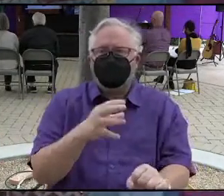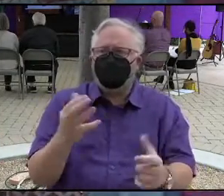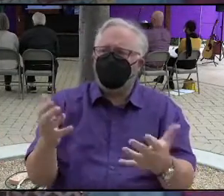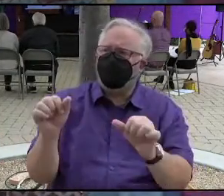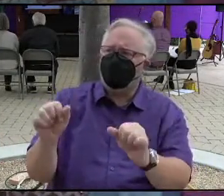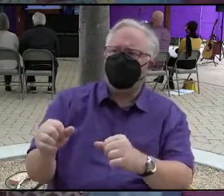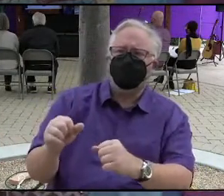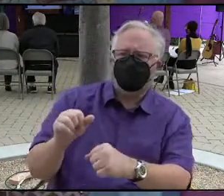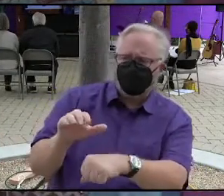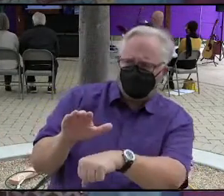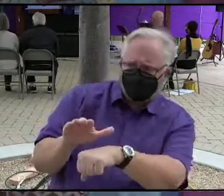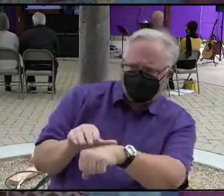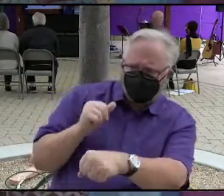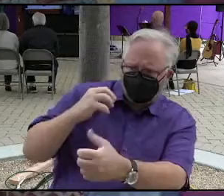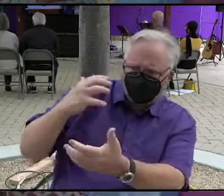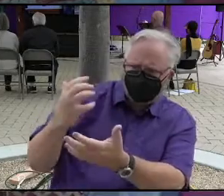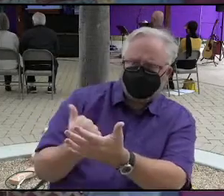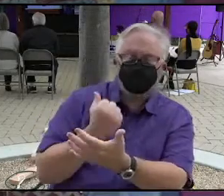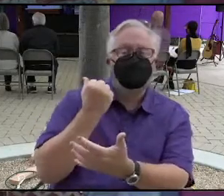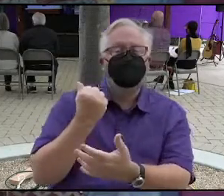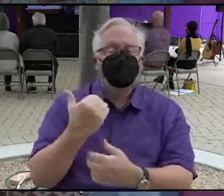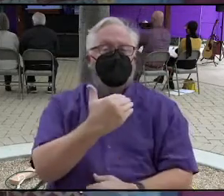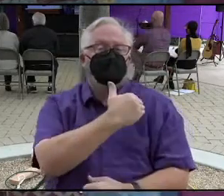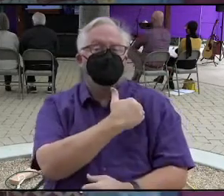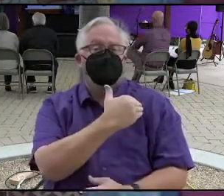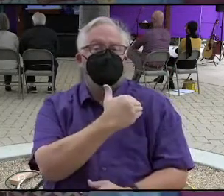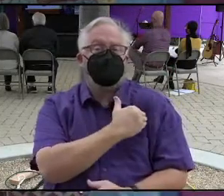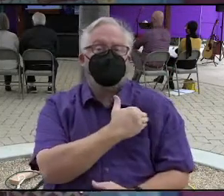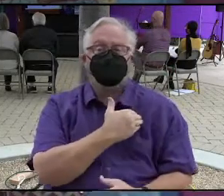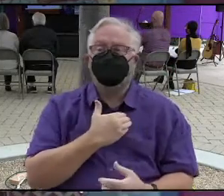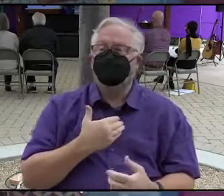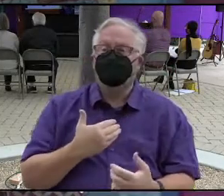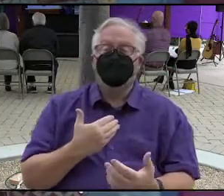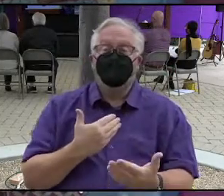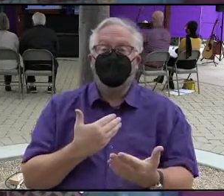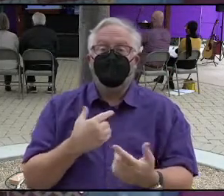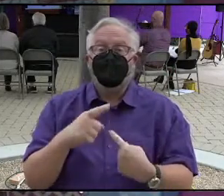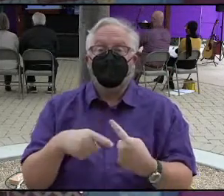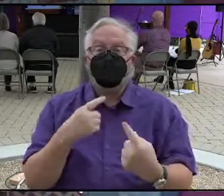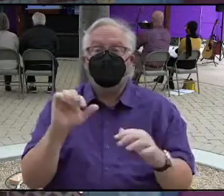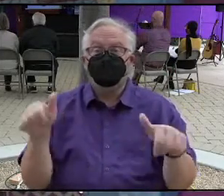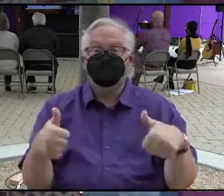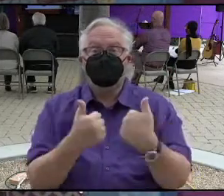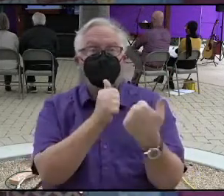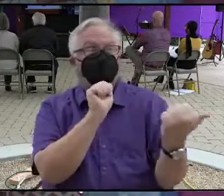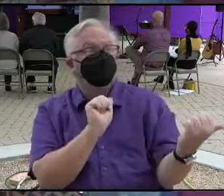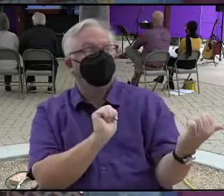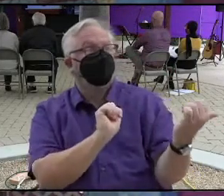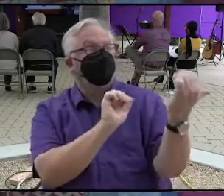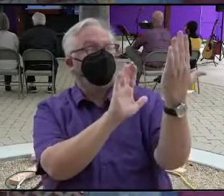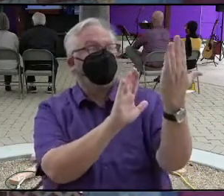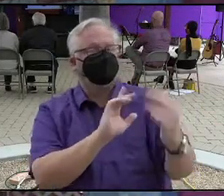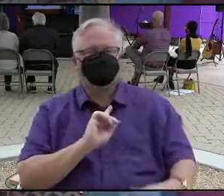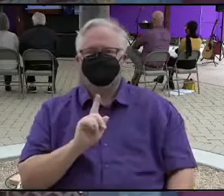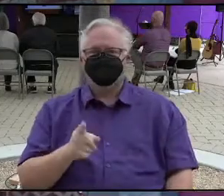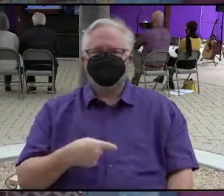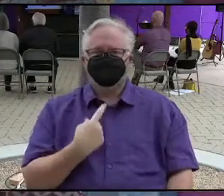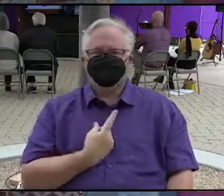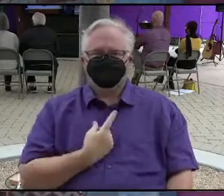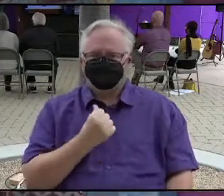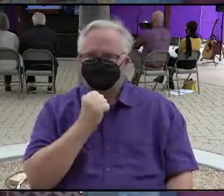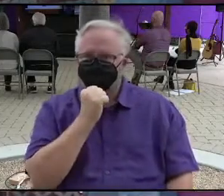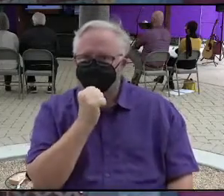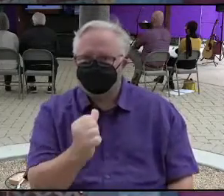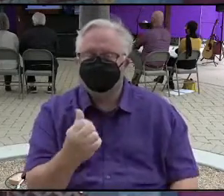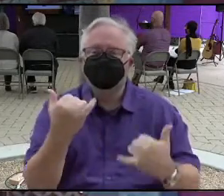call upon. They remind us that we're not alone with whatever faces us. So I'd like to tell you a story now